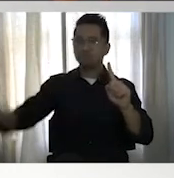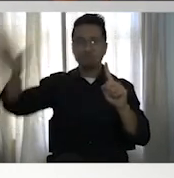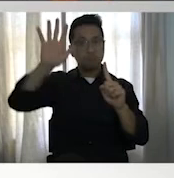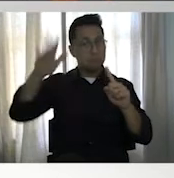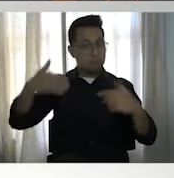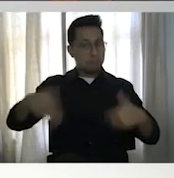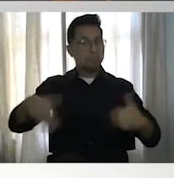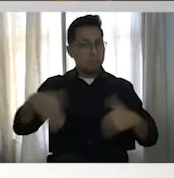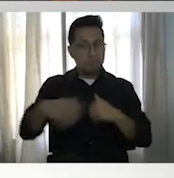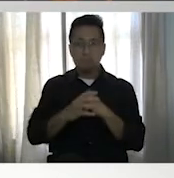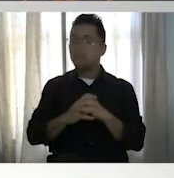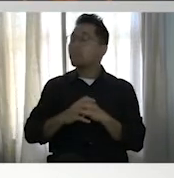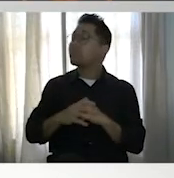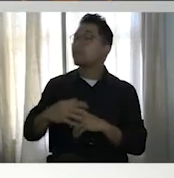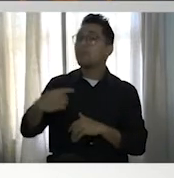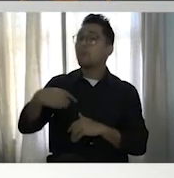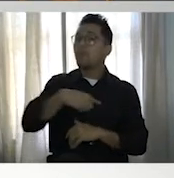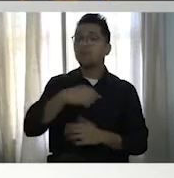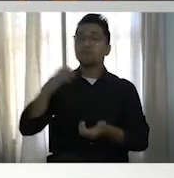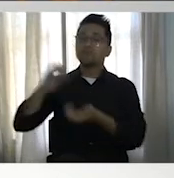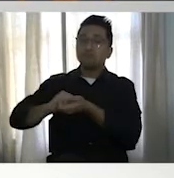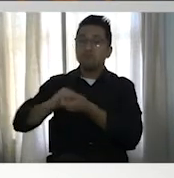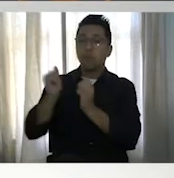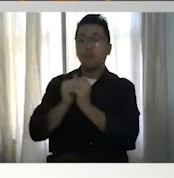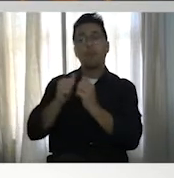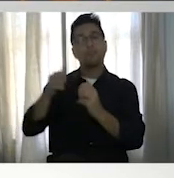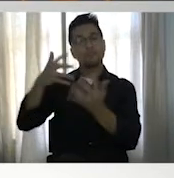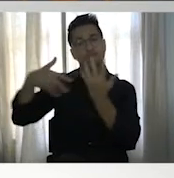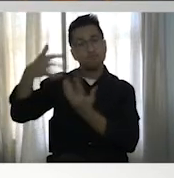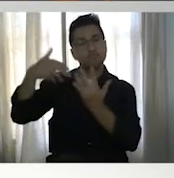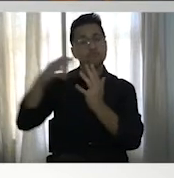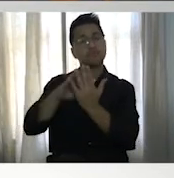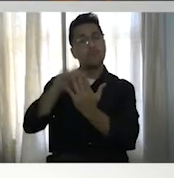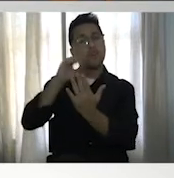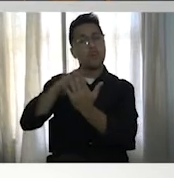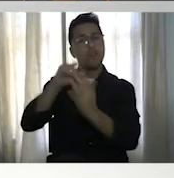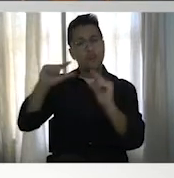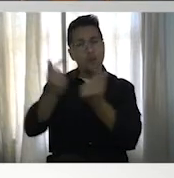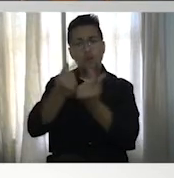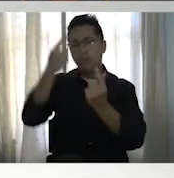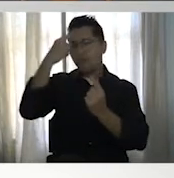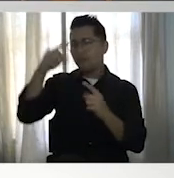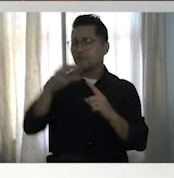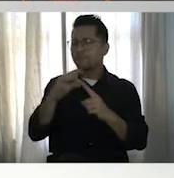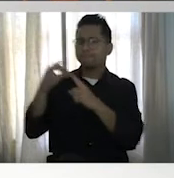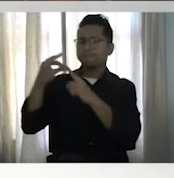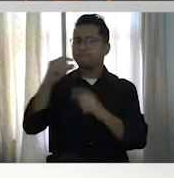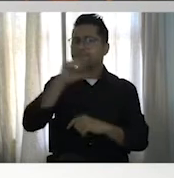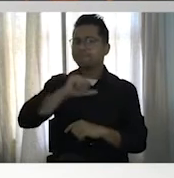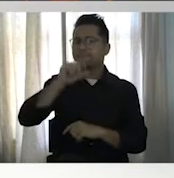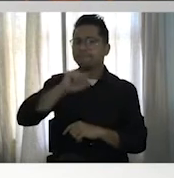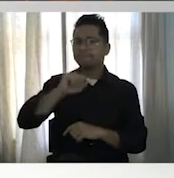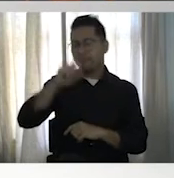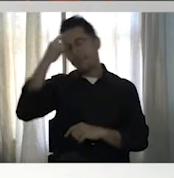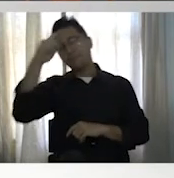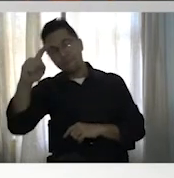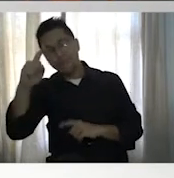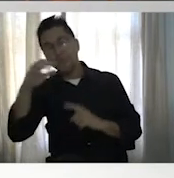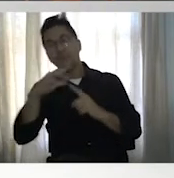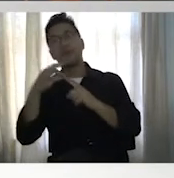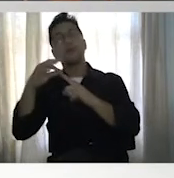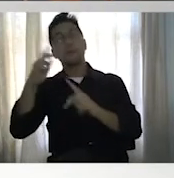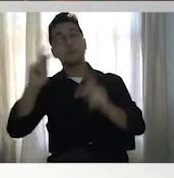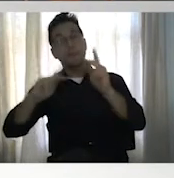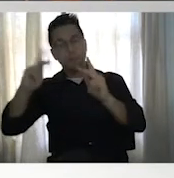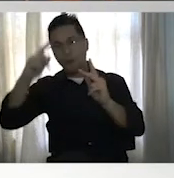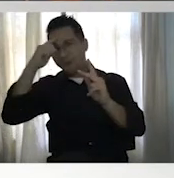we're working with social learning groups for unique ages, for unique people of all